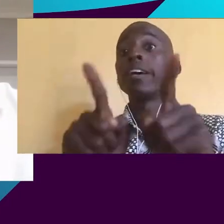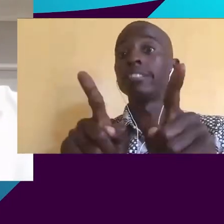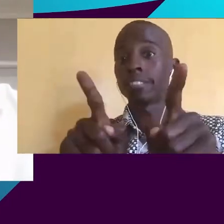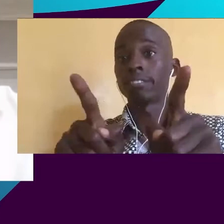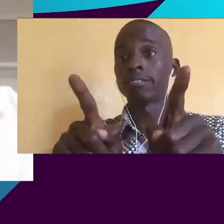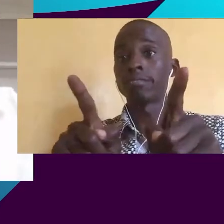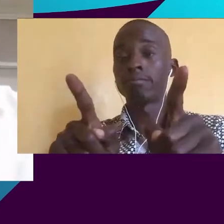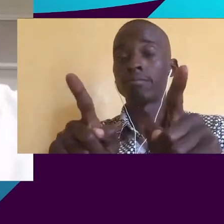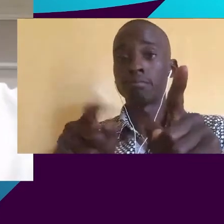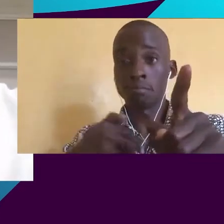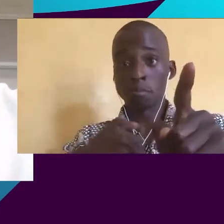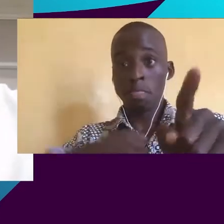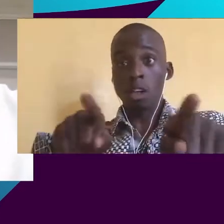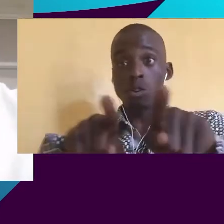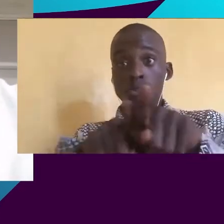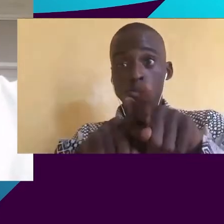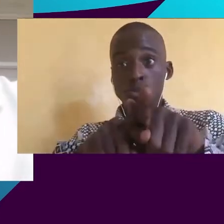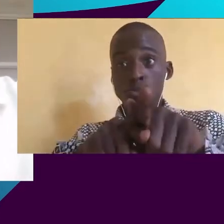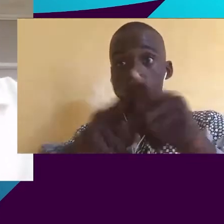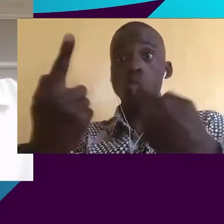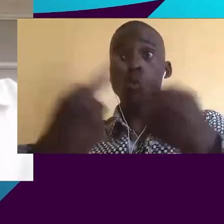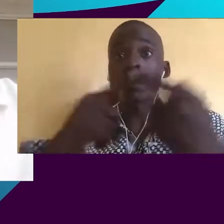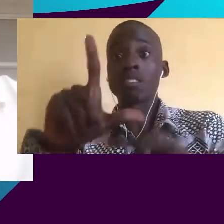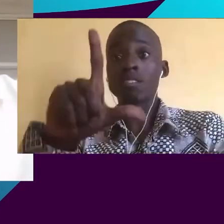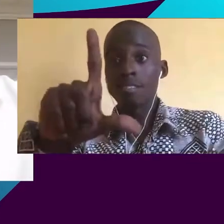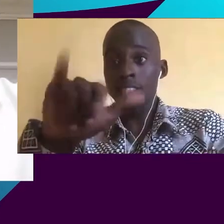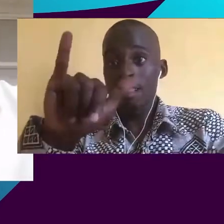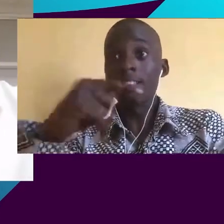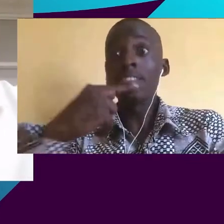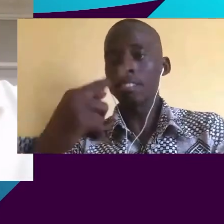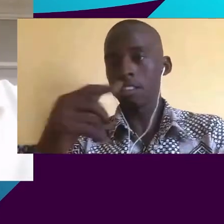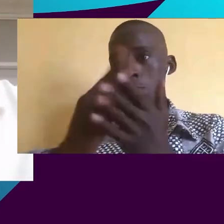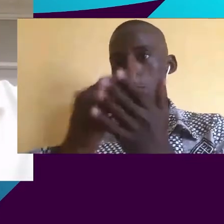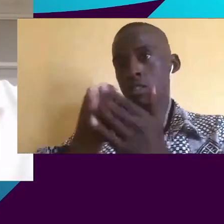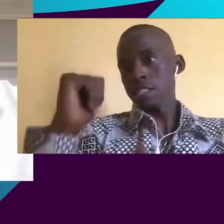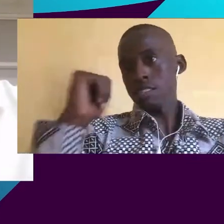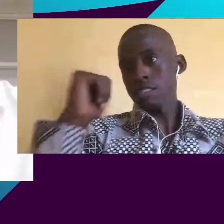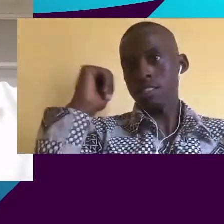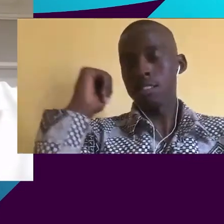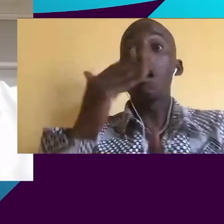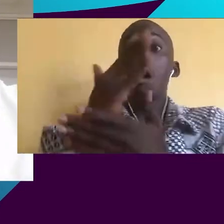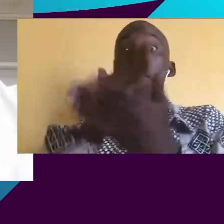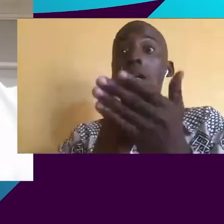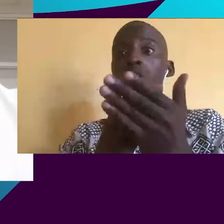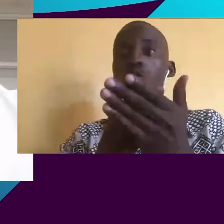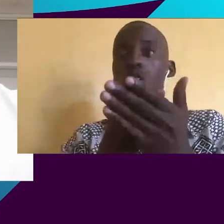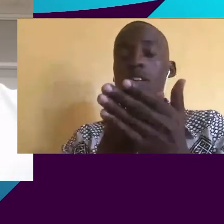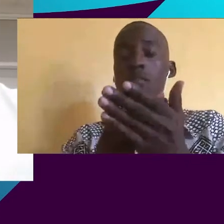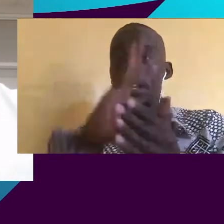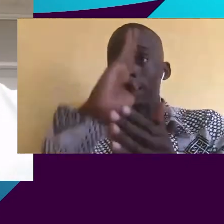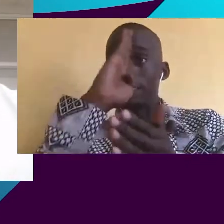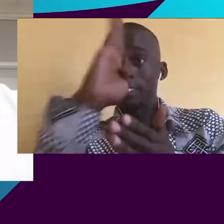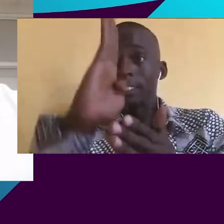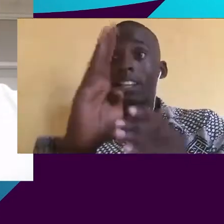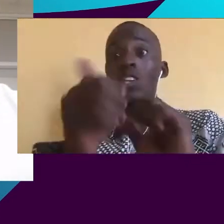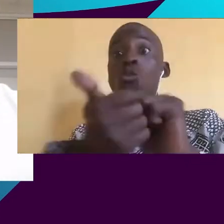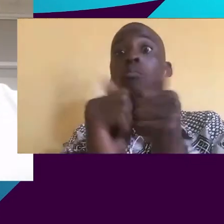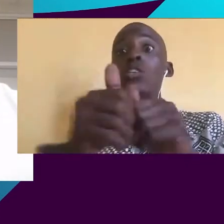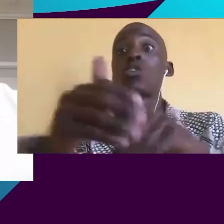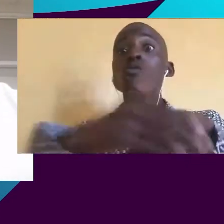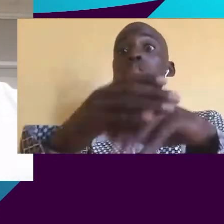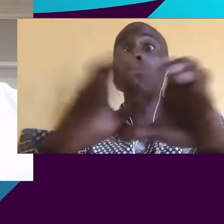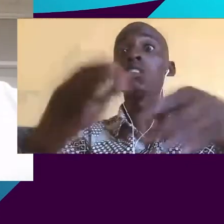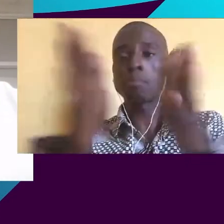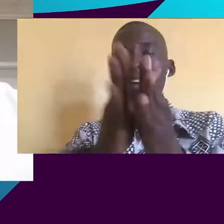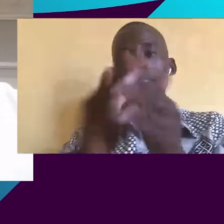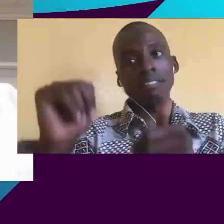going back to what Lydia said, reminds me yesterday, I'm part of a Sunday League football team. Yes. And